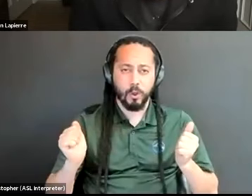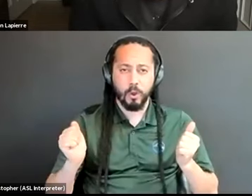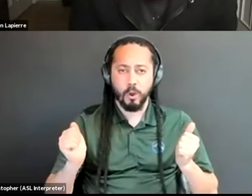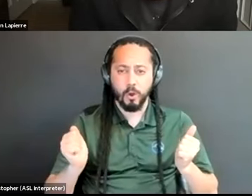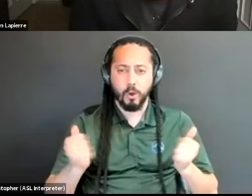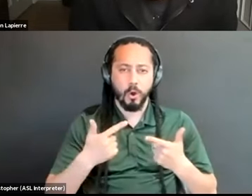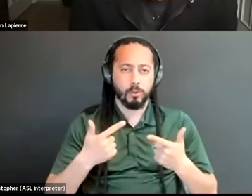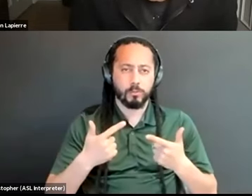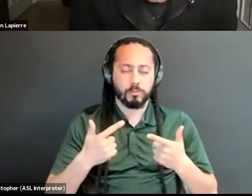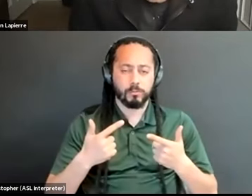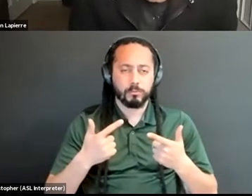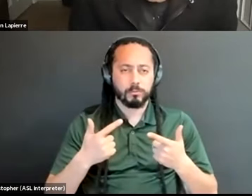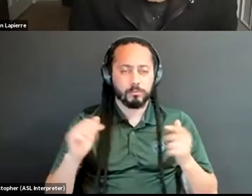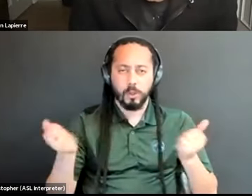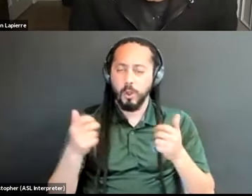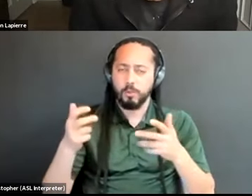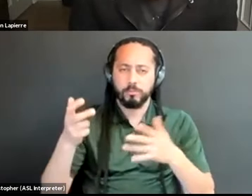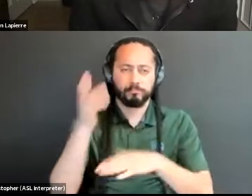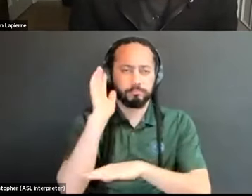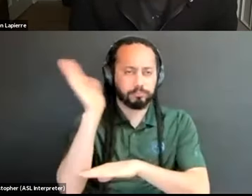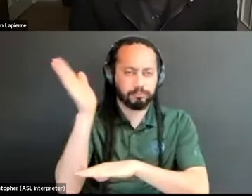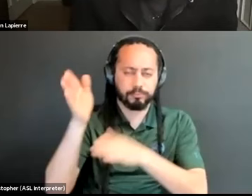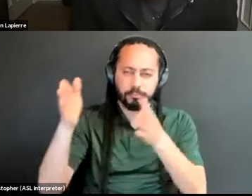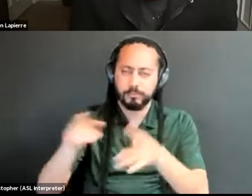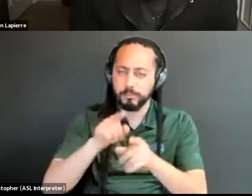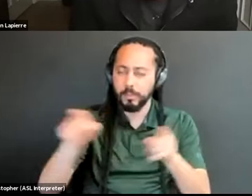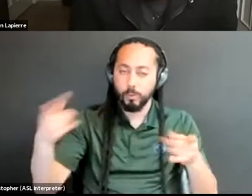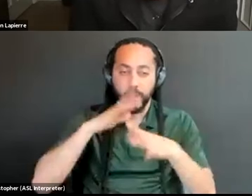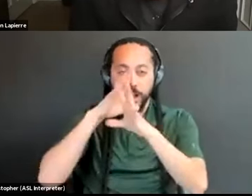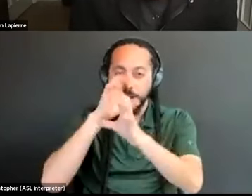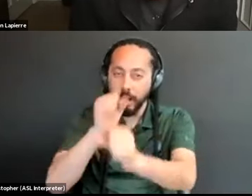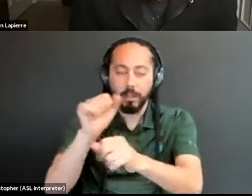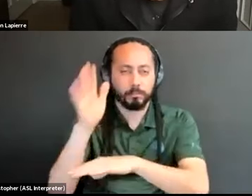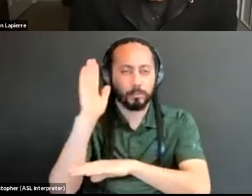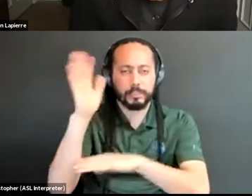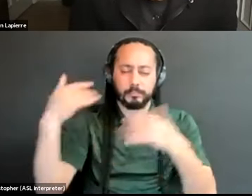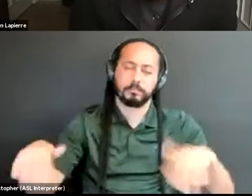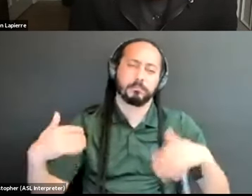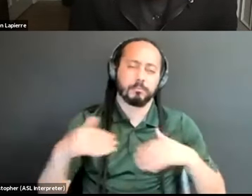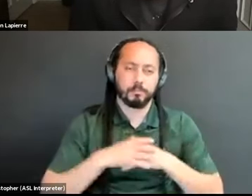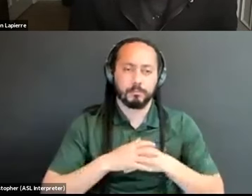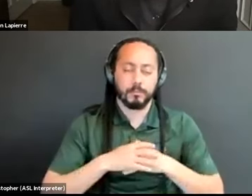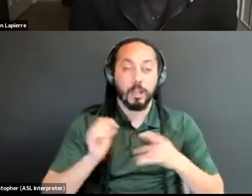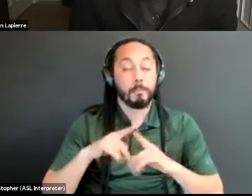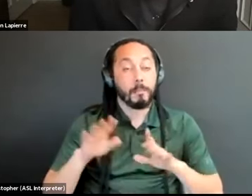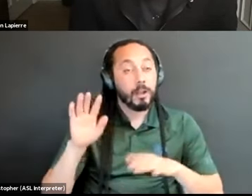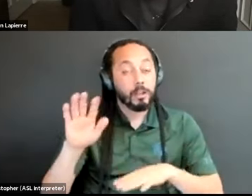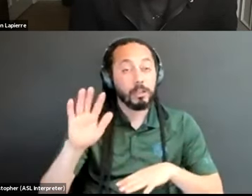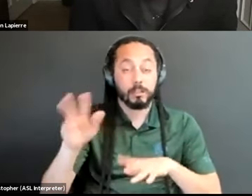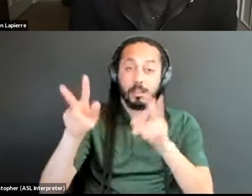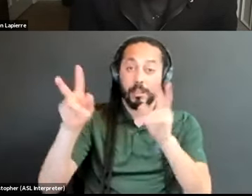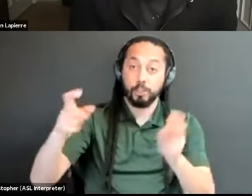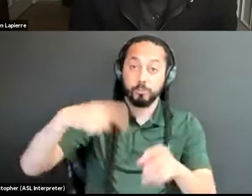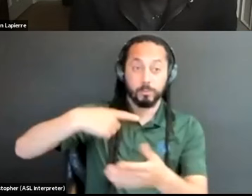We were engrossed throughout the entire presentation. And I think the importance of the issue, we